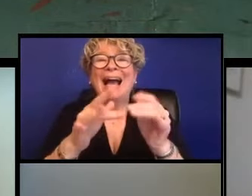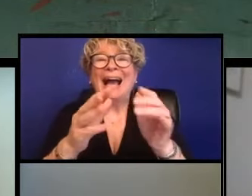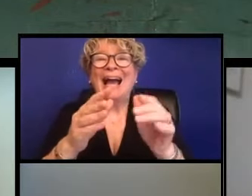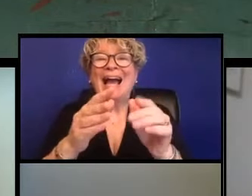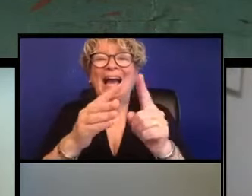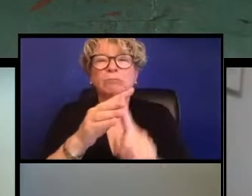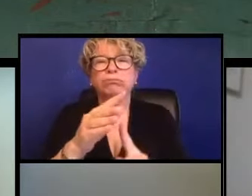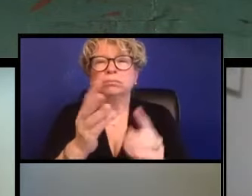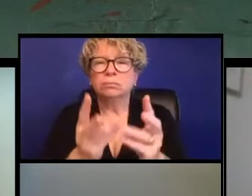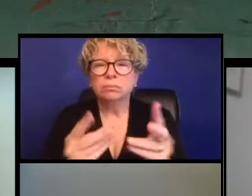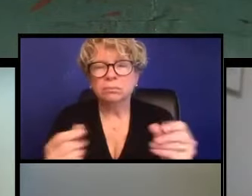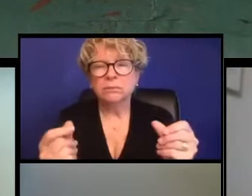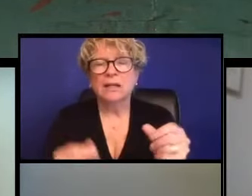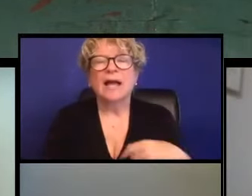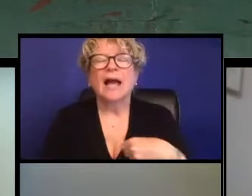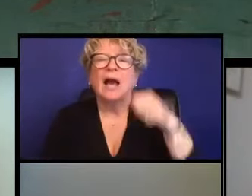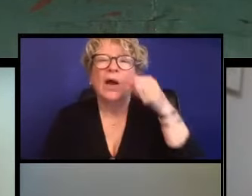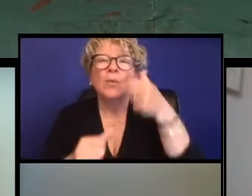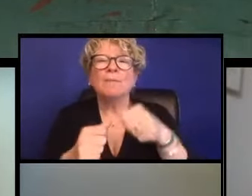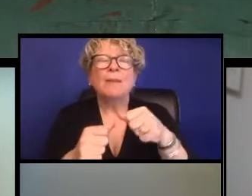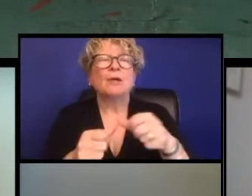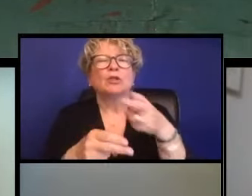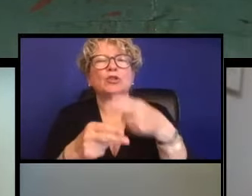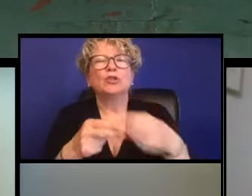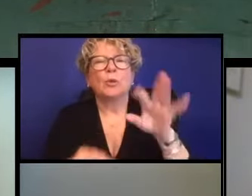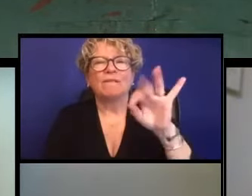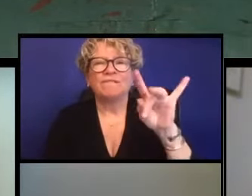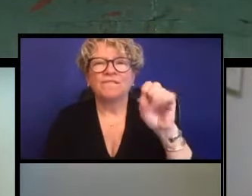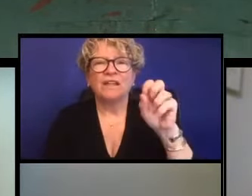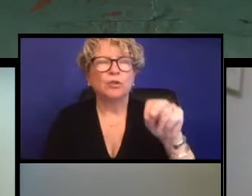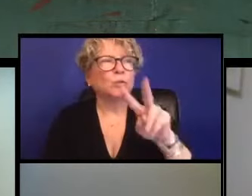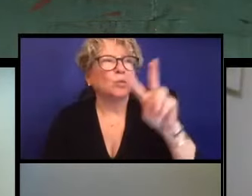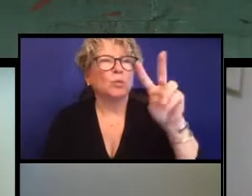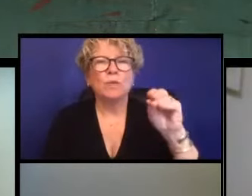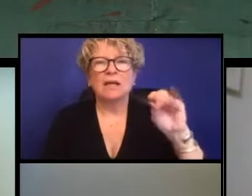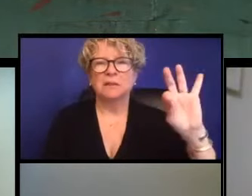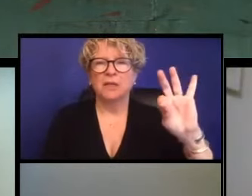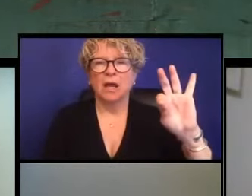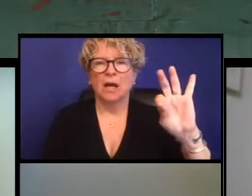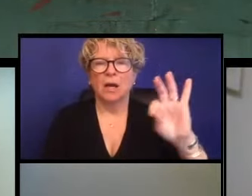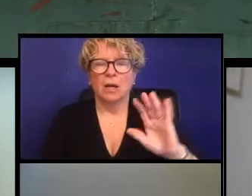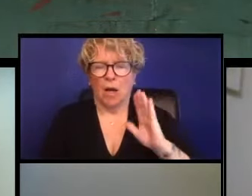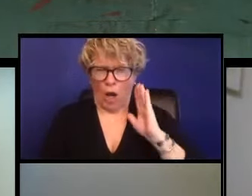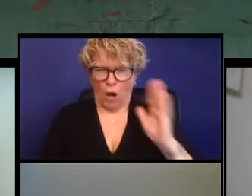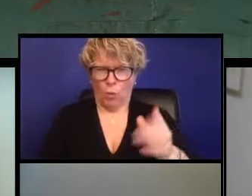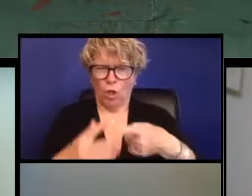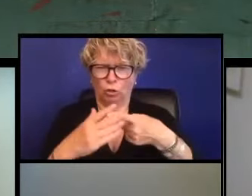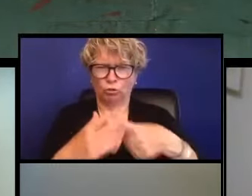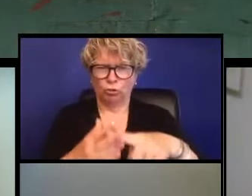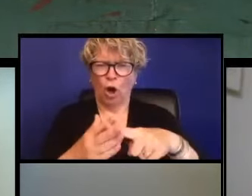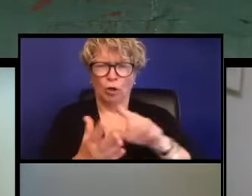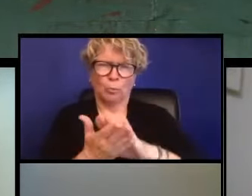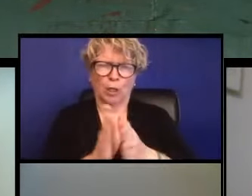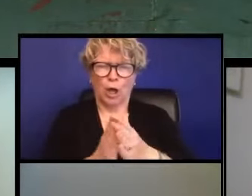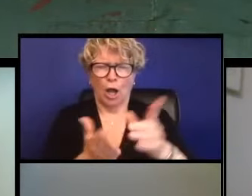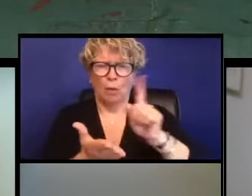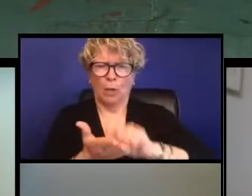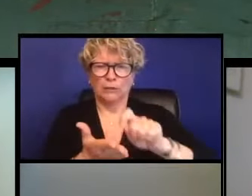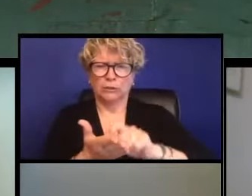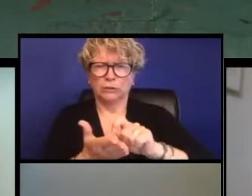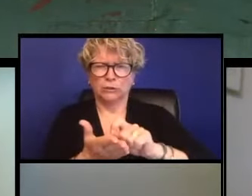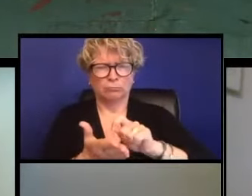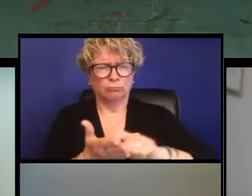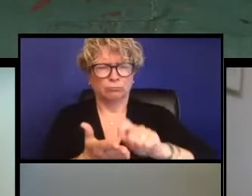short fiction, that would be like 2009 was when I was like, I will start to be serious about short